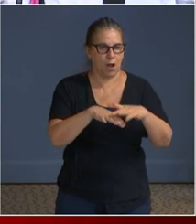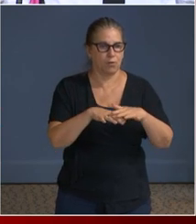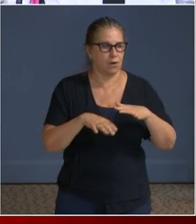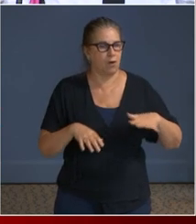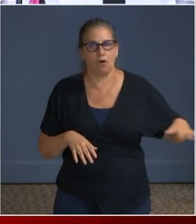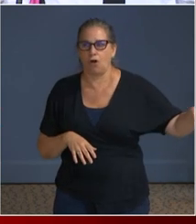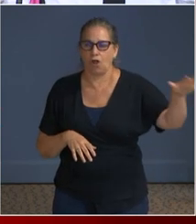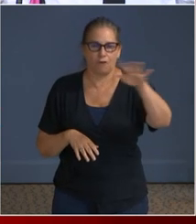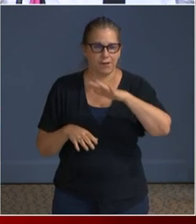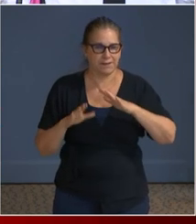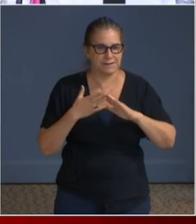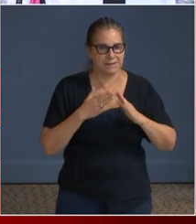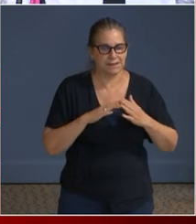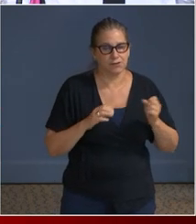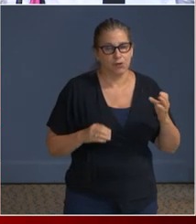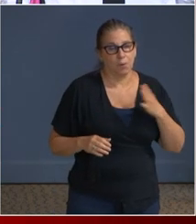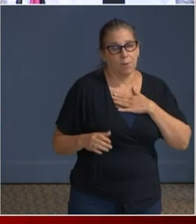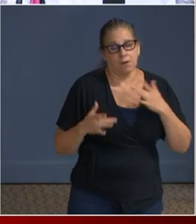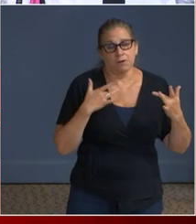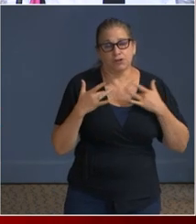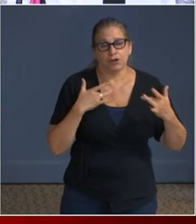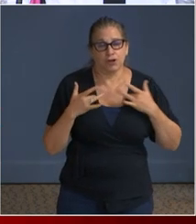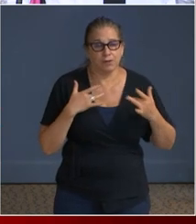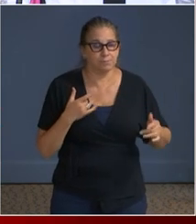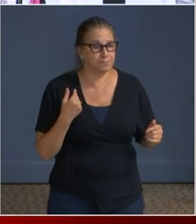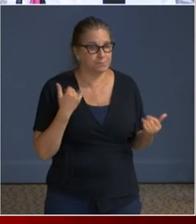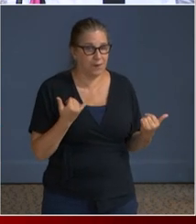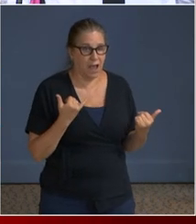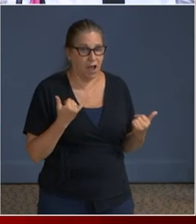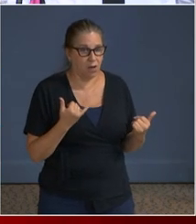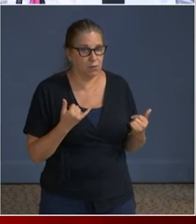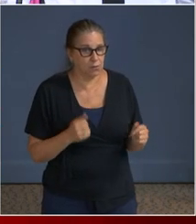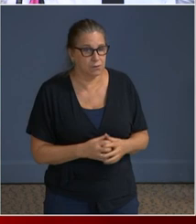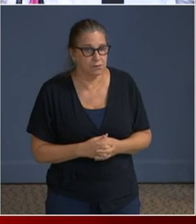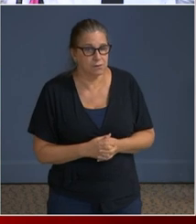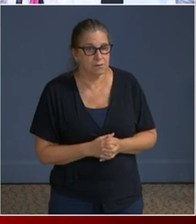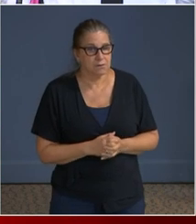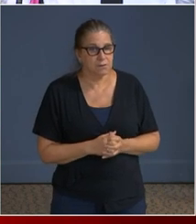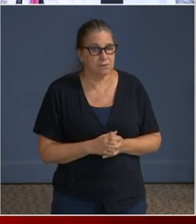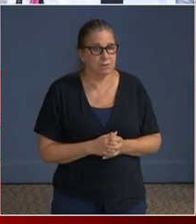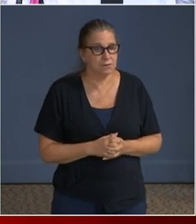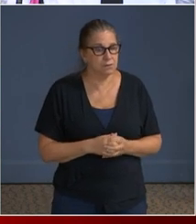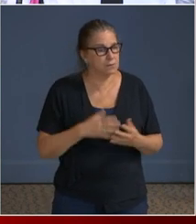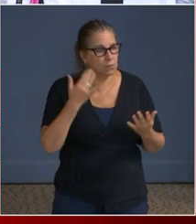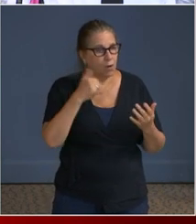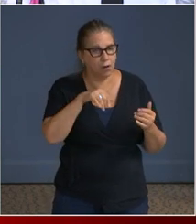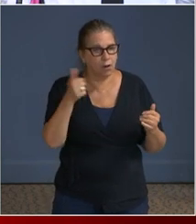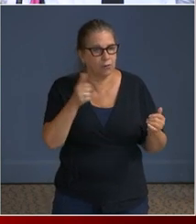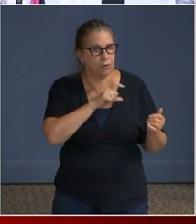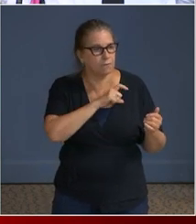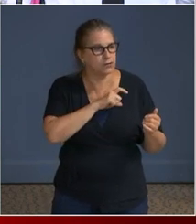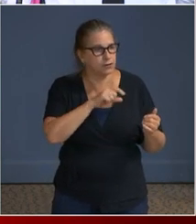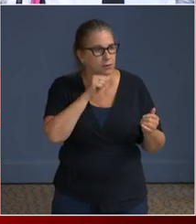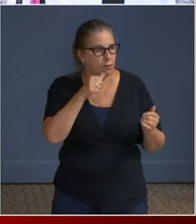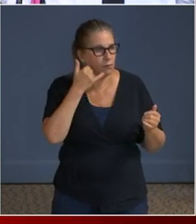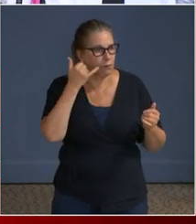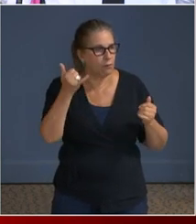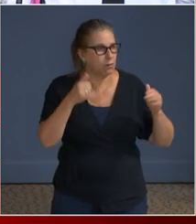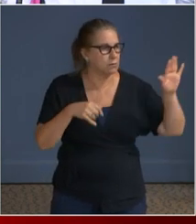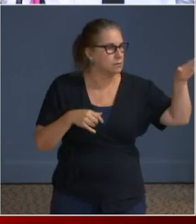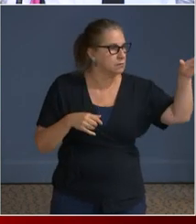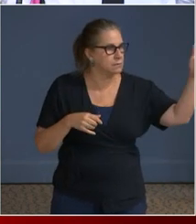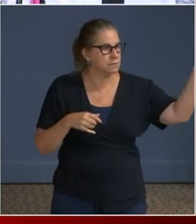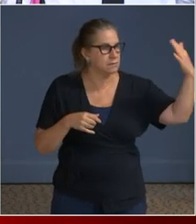of my concerns, one of the things we're going to take a look at is why those other officers weren't called to break it up.